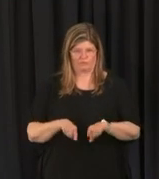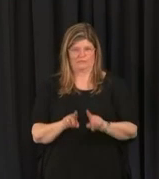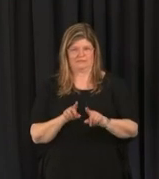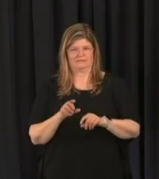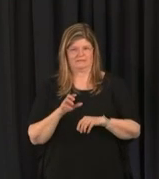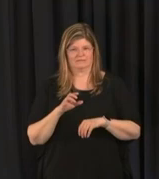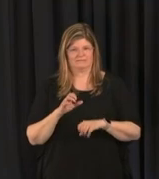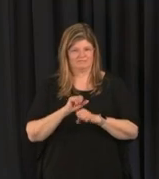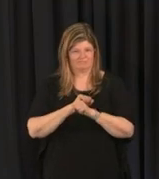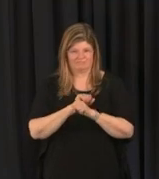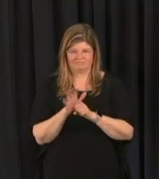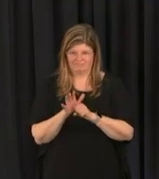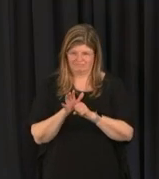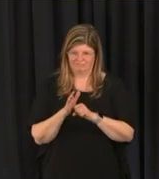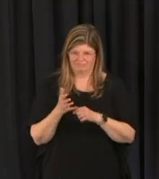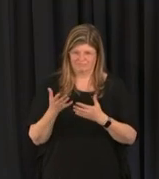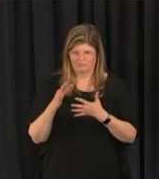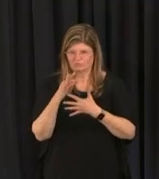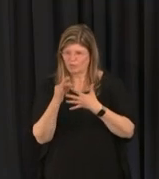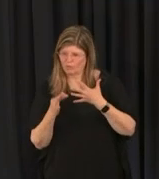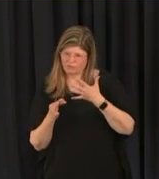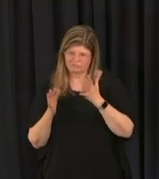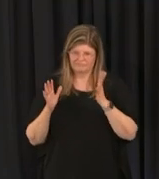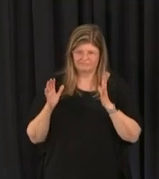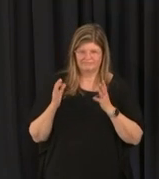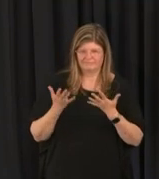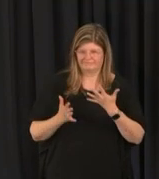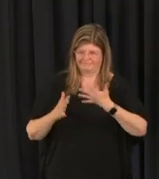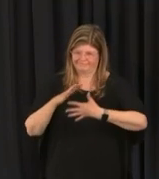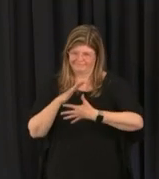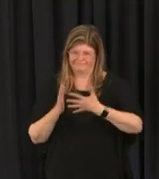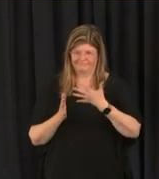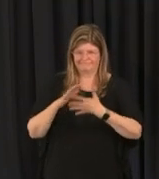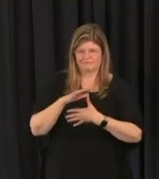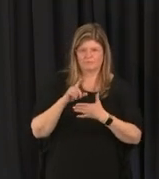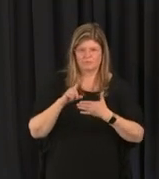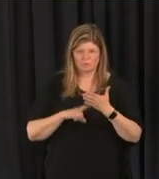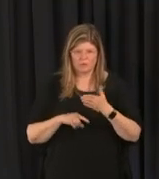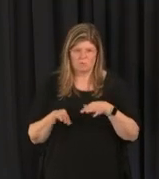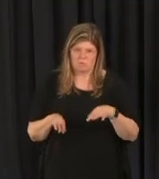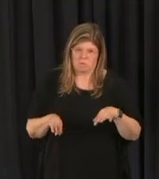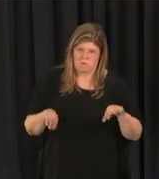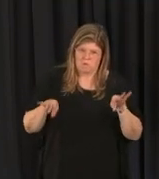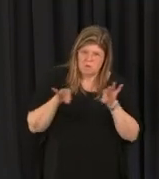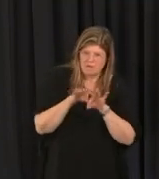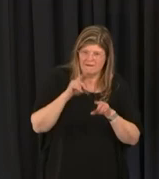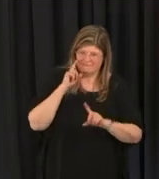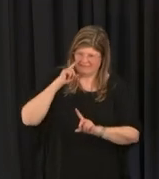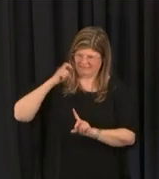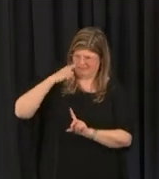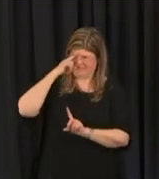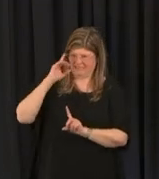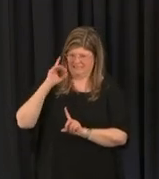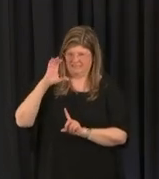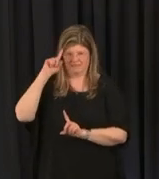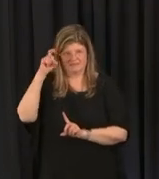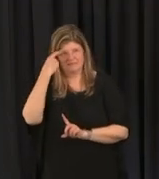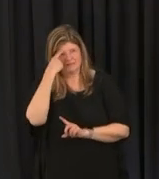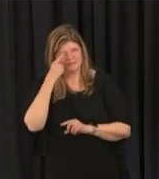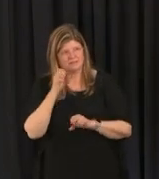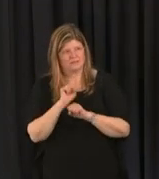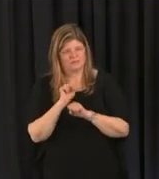throughout this pandemic, we had to make some choices on what activity was absolutely necessary for DC government